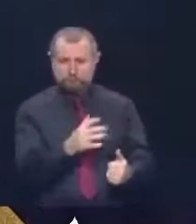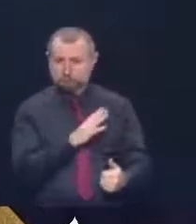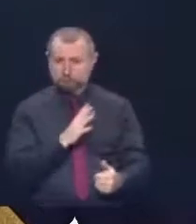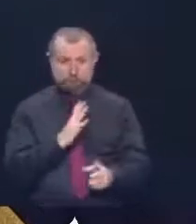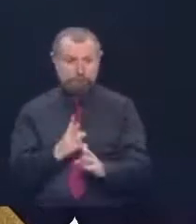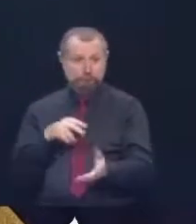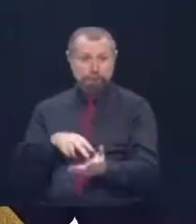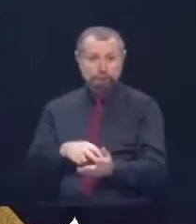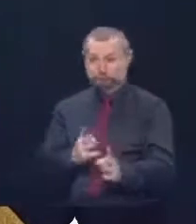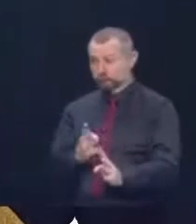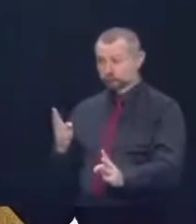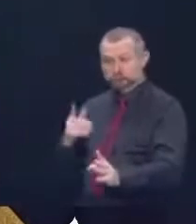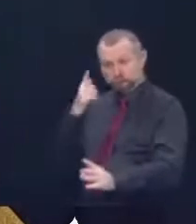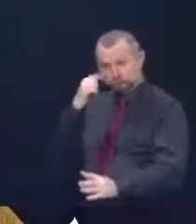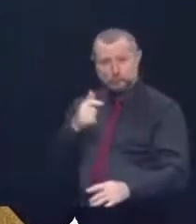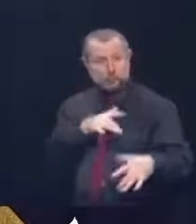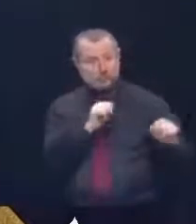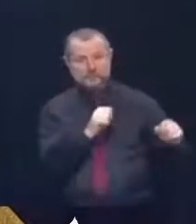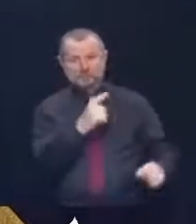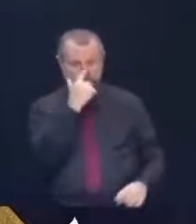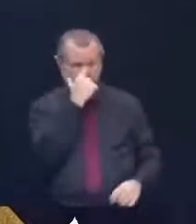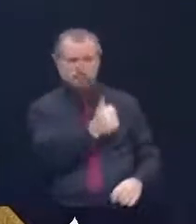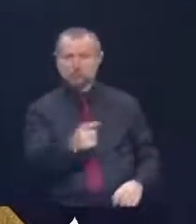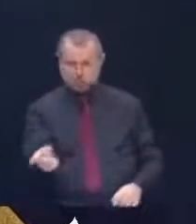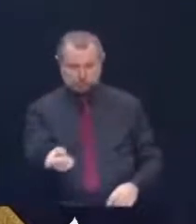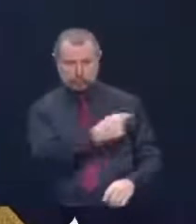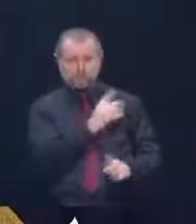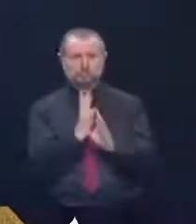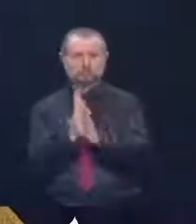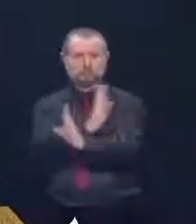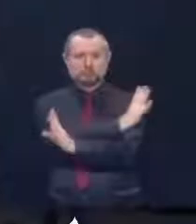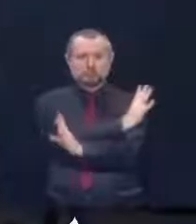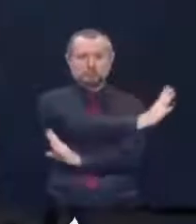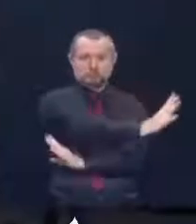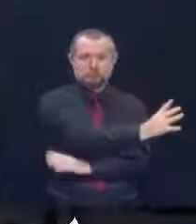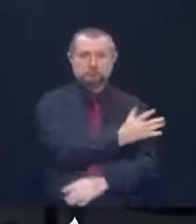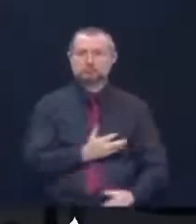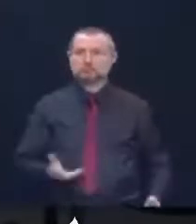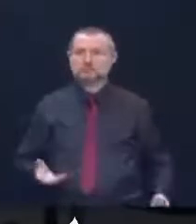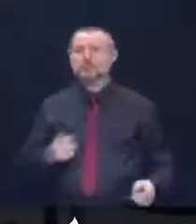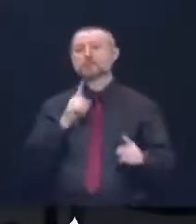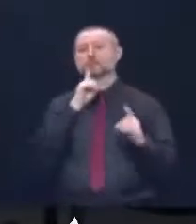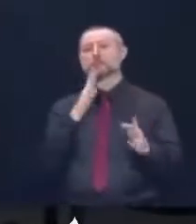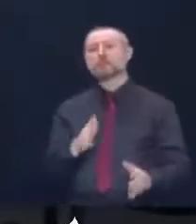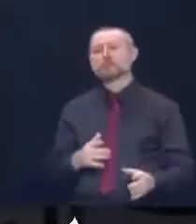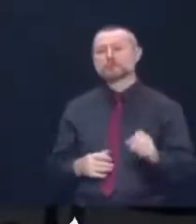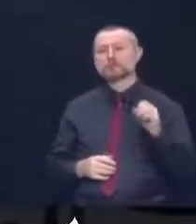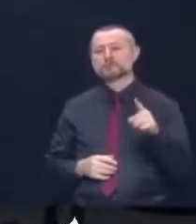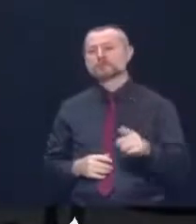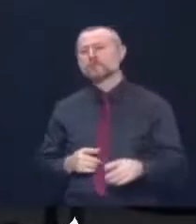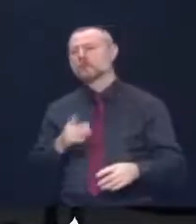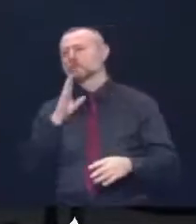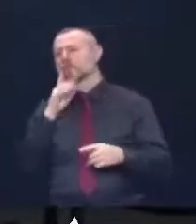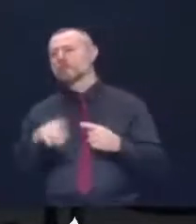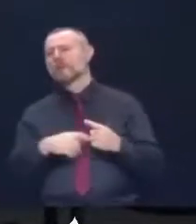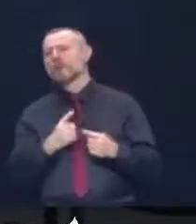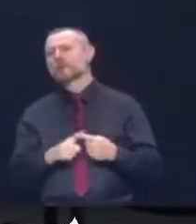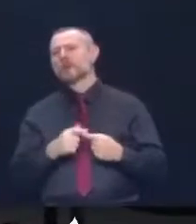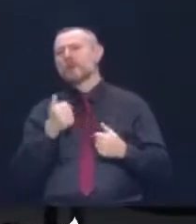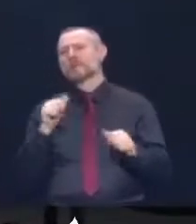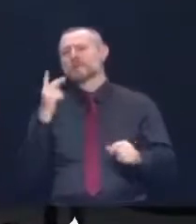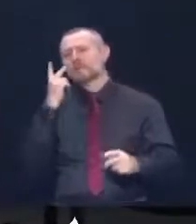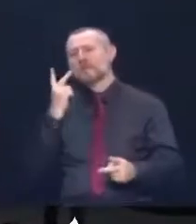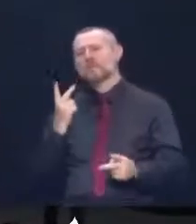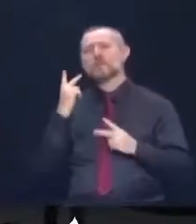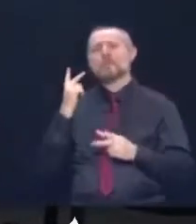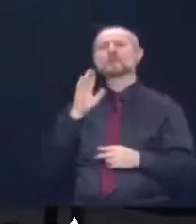the places that doesn't have a line. Do you want to share any memories of Polly Trottenberg's time on the MTA board now that she's leaving